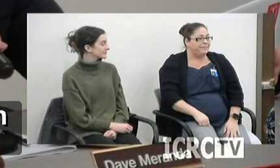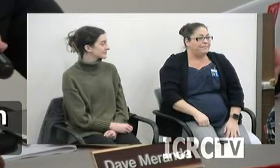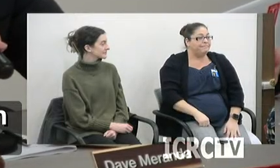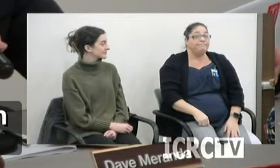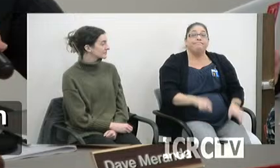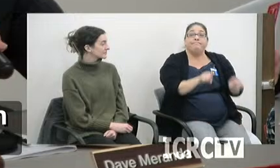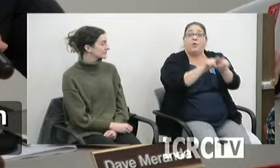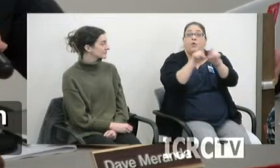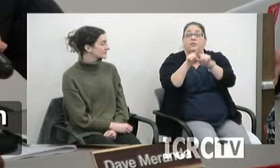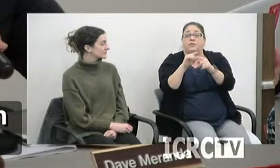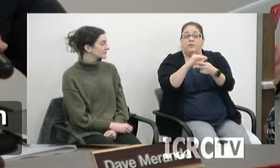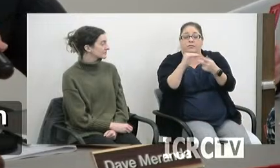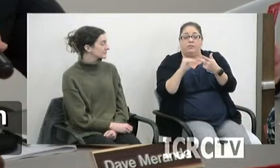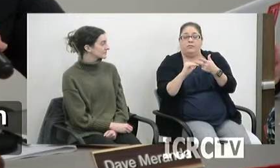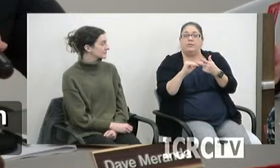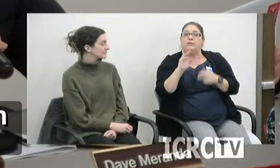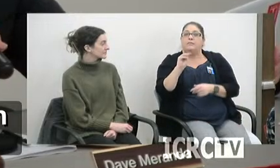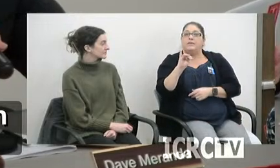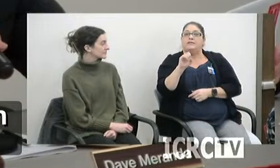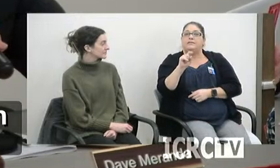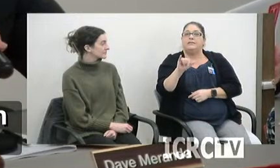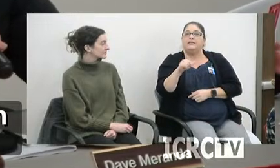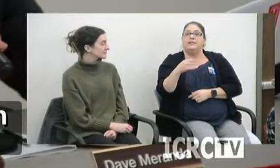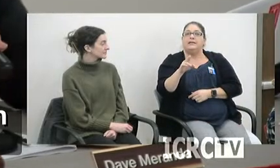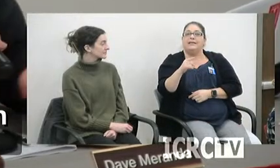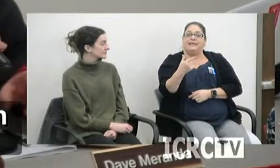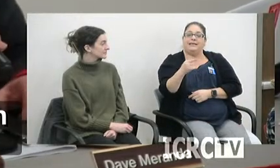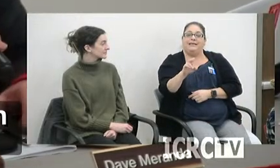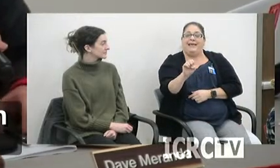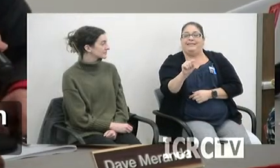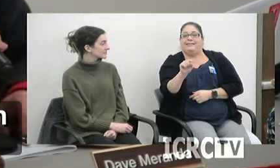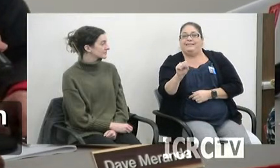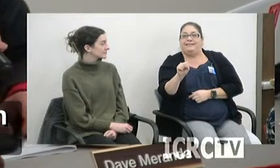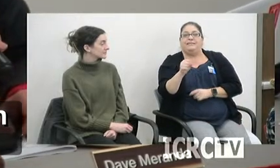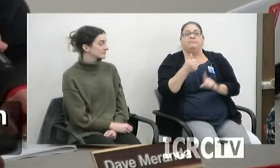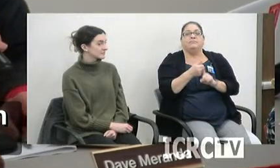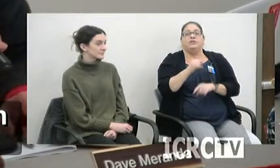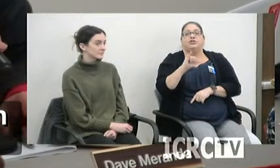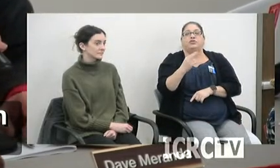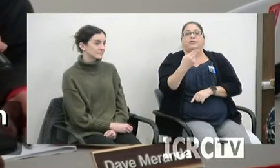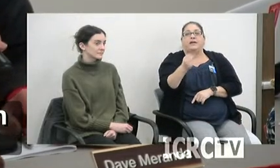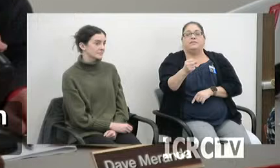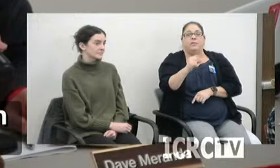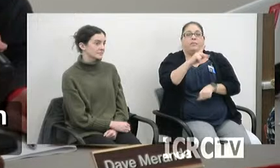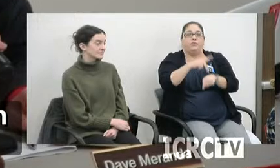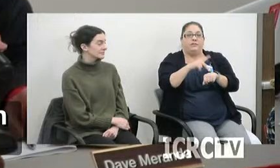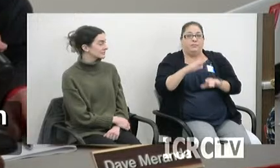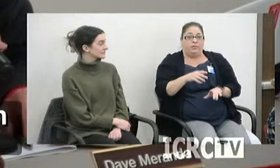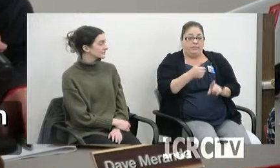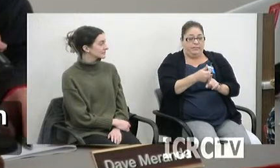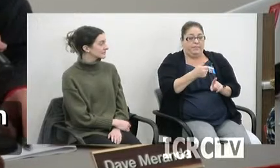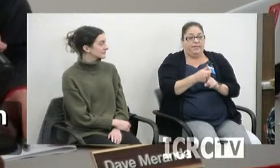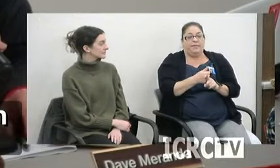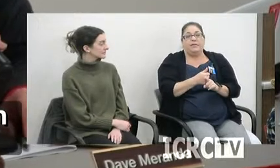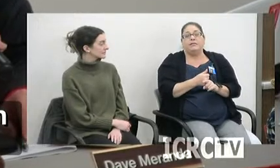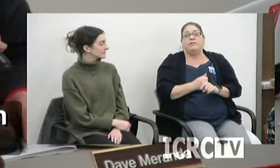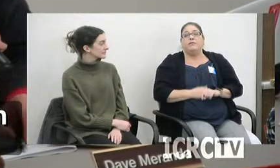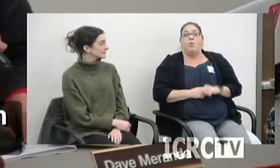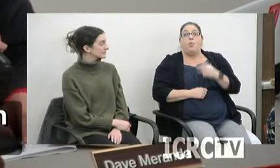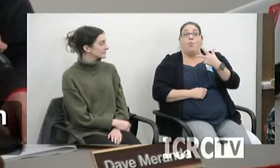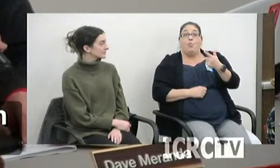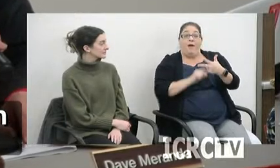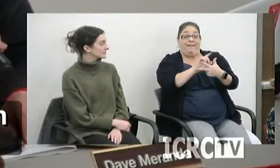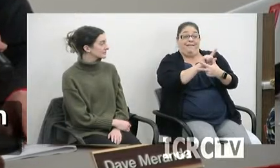Also, Misty Getz, who was here earlier this evening, she's a junior high principal, was one of 3 panelists